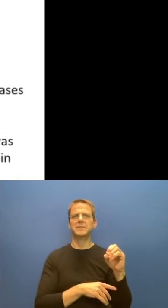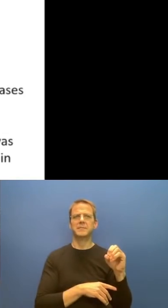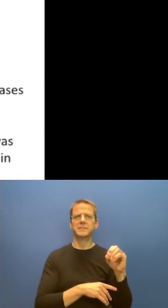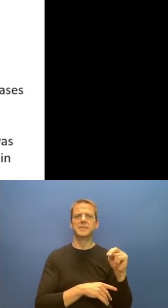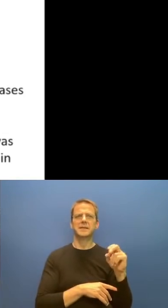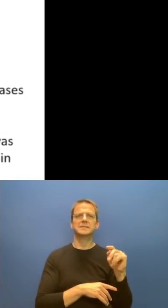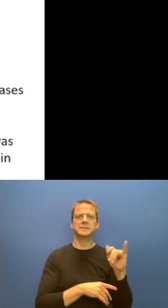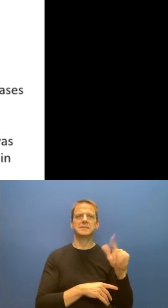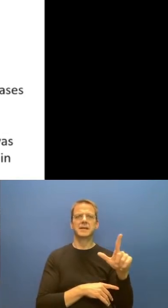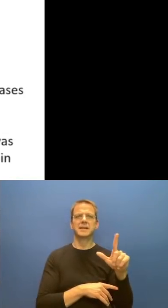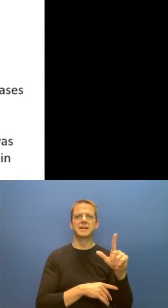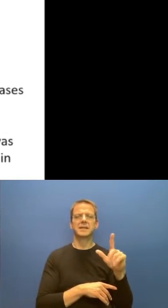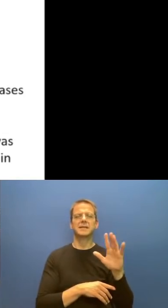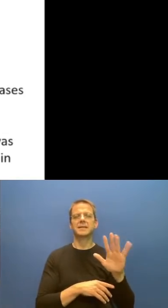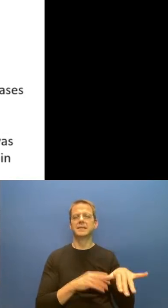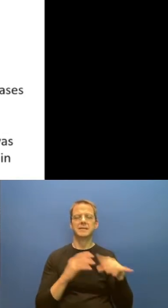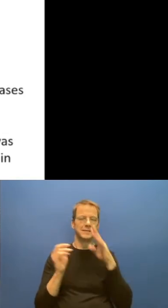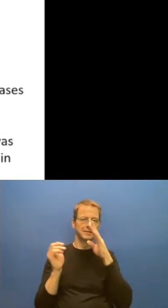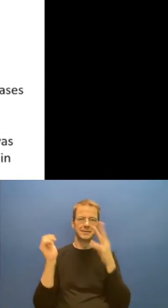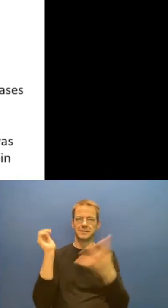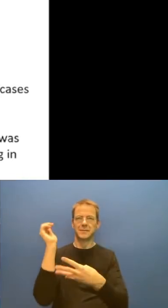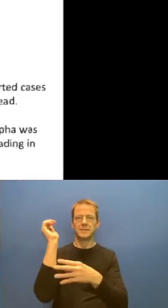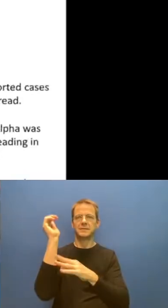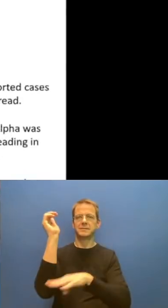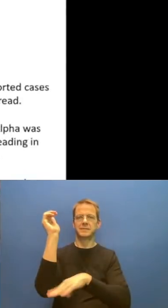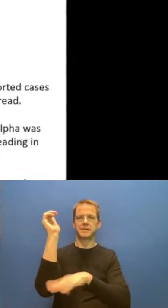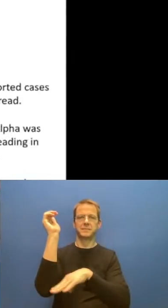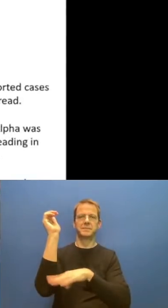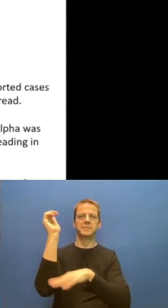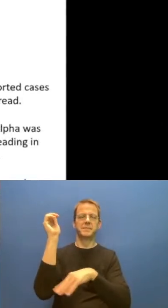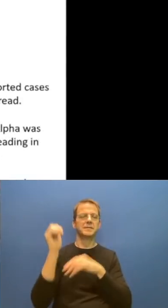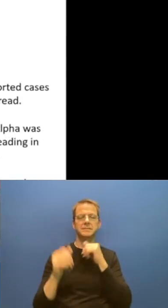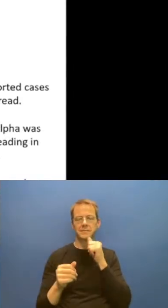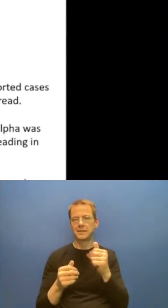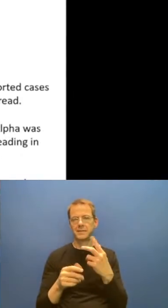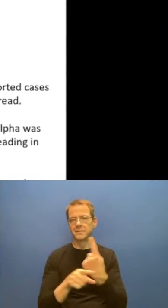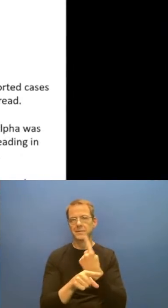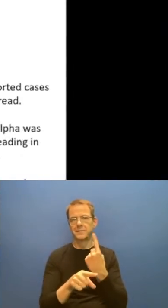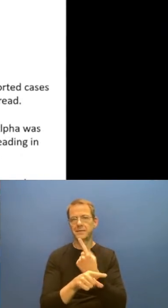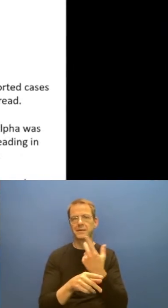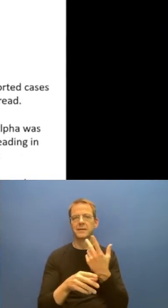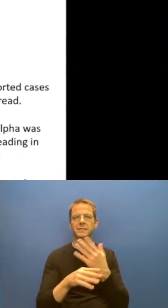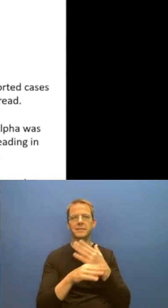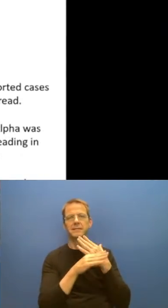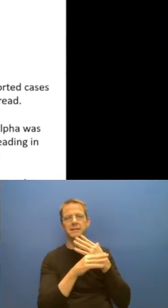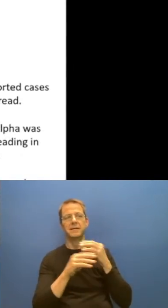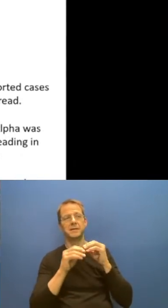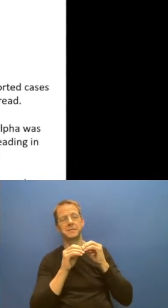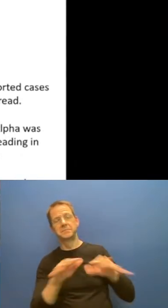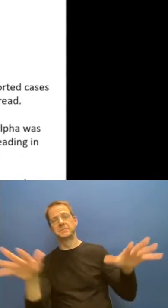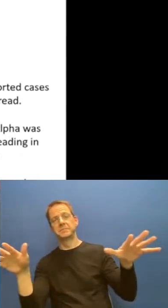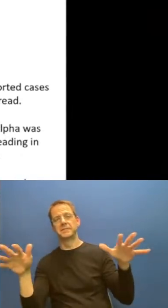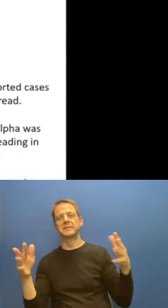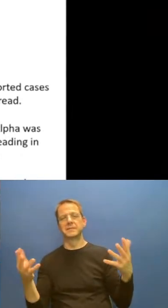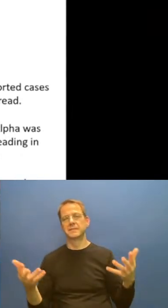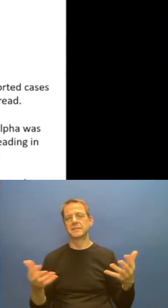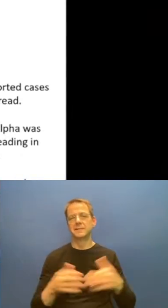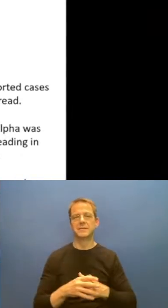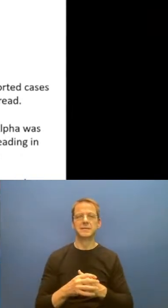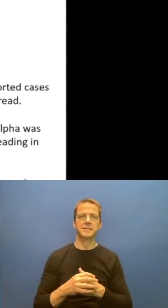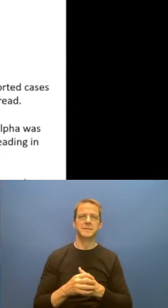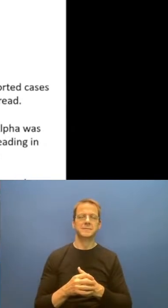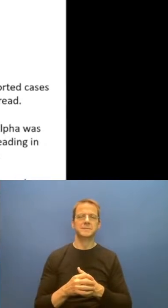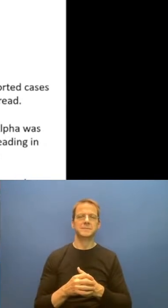really burst into this huge wave. So I hope that we won't repeat the same mistake with